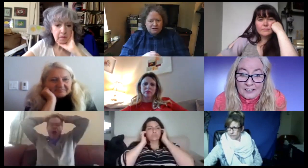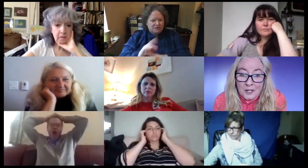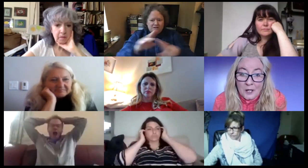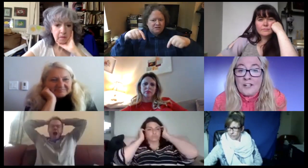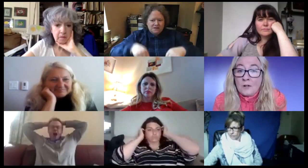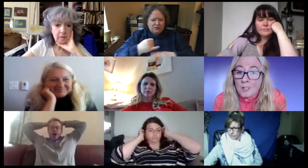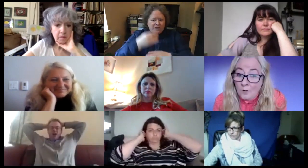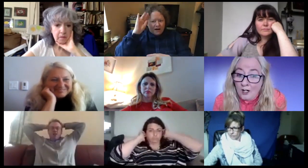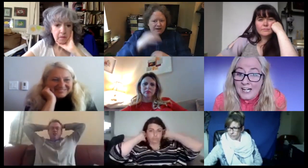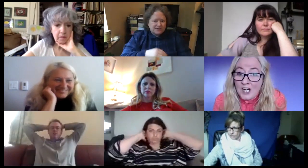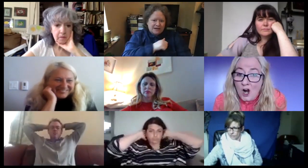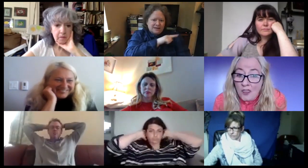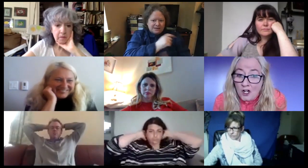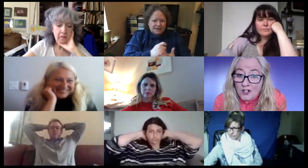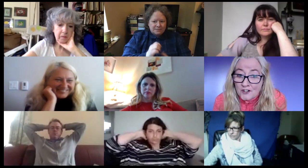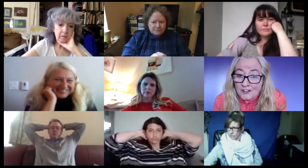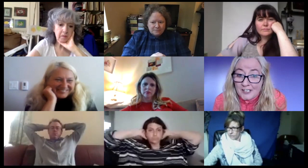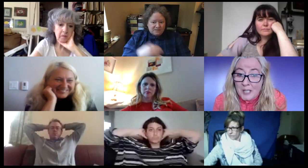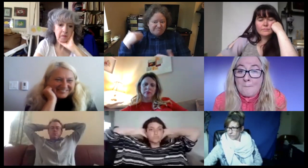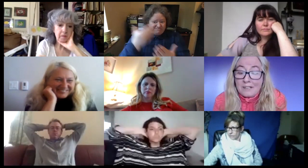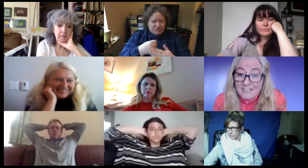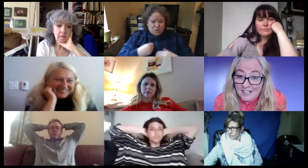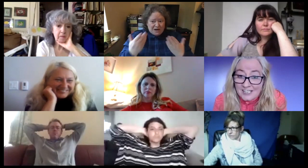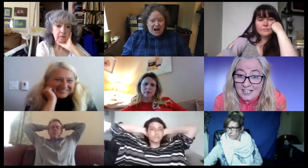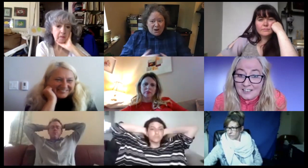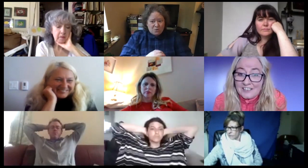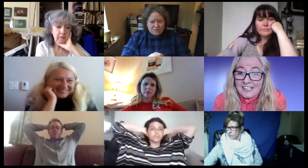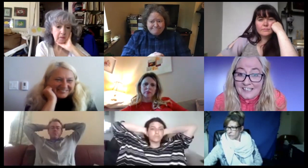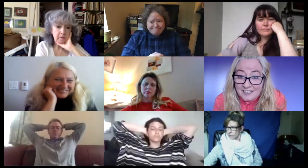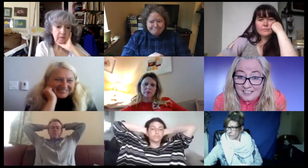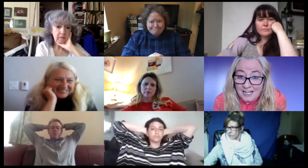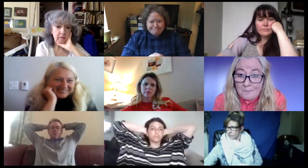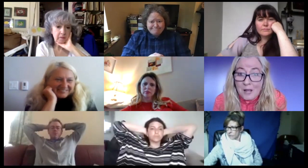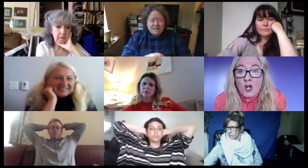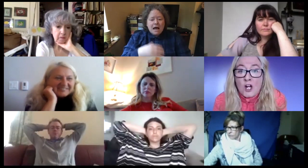community, now there were in other countries, but not in Ireland